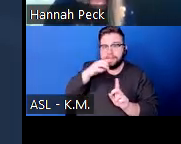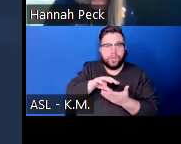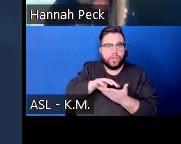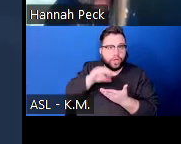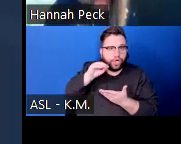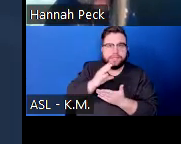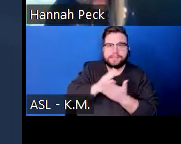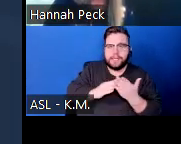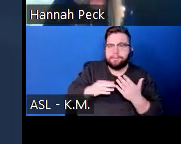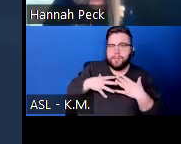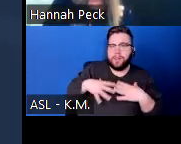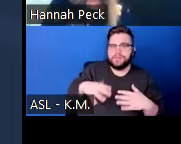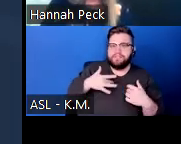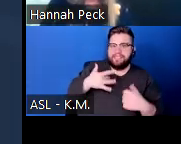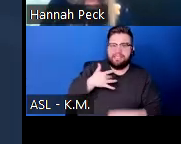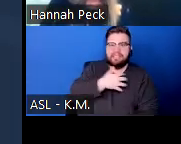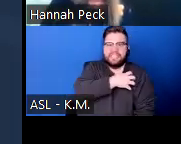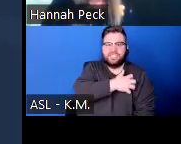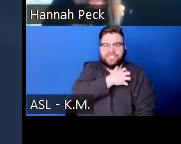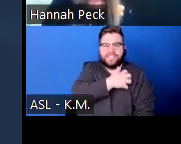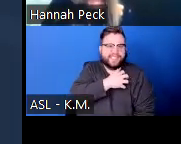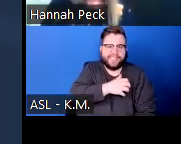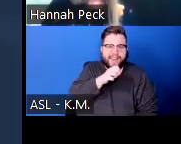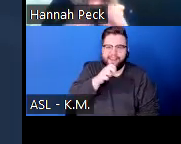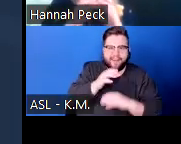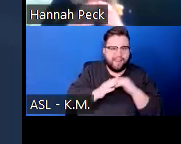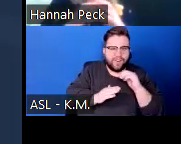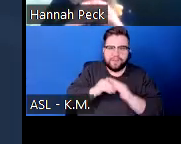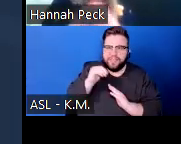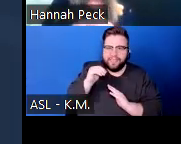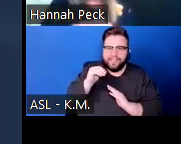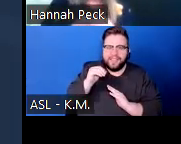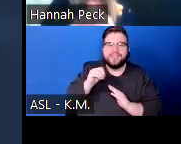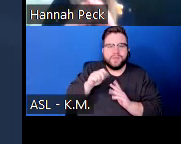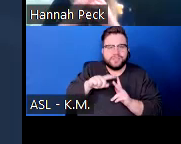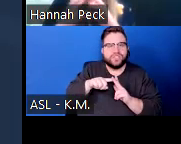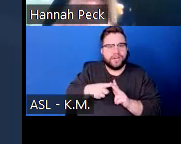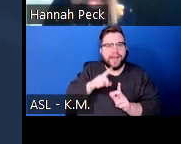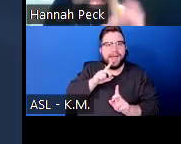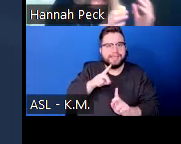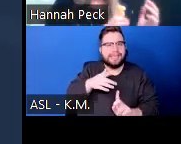feel itchy, restricting, and uncomfortable. So it started with a sensory sensitivity, but